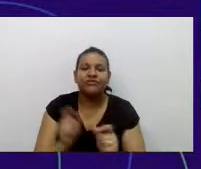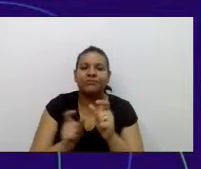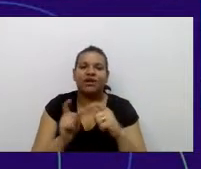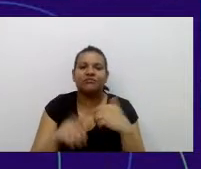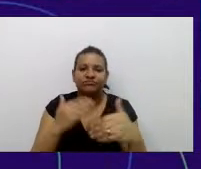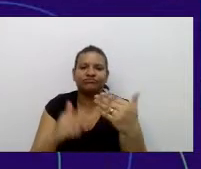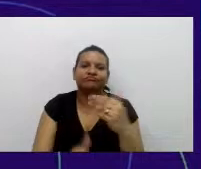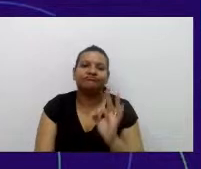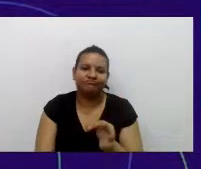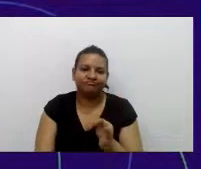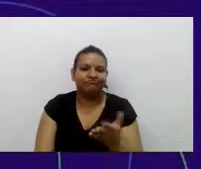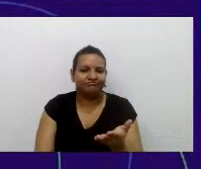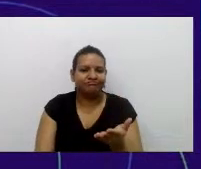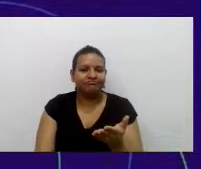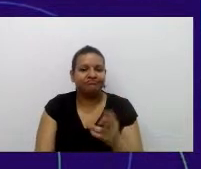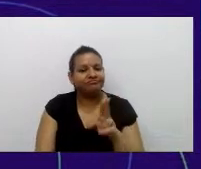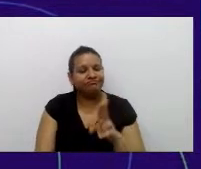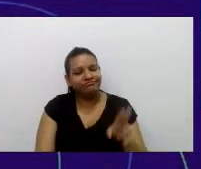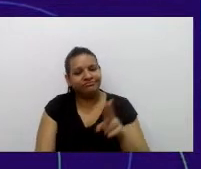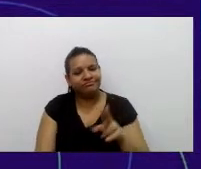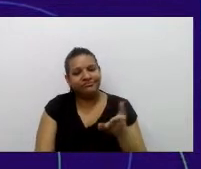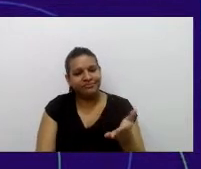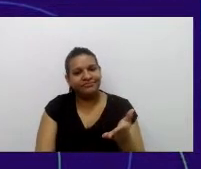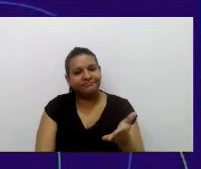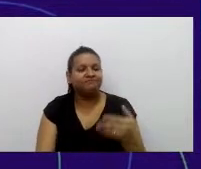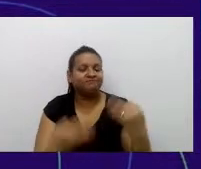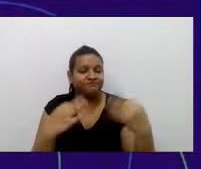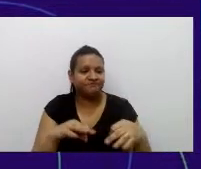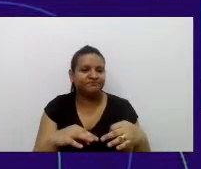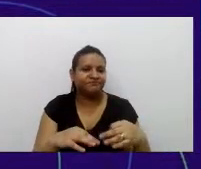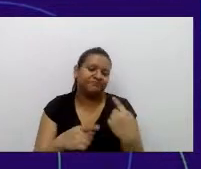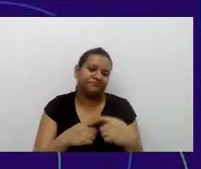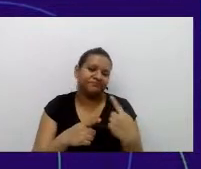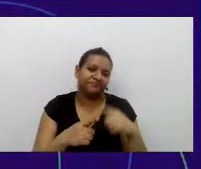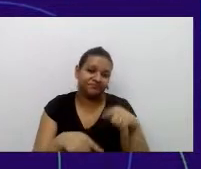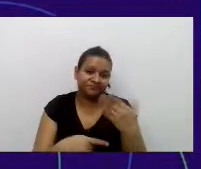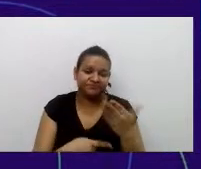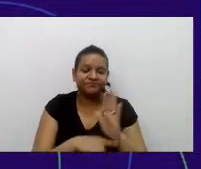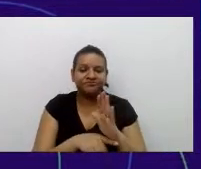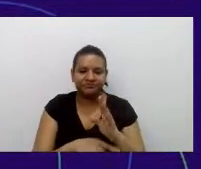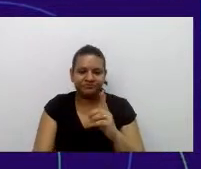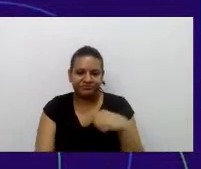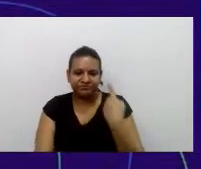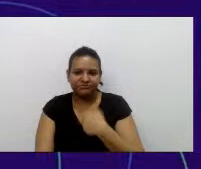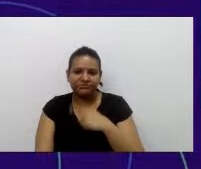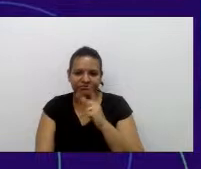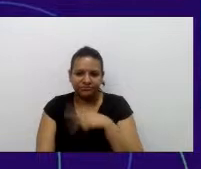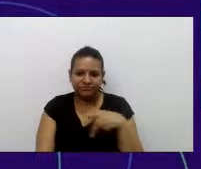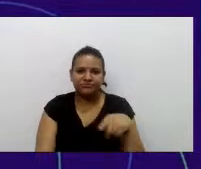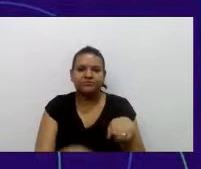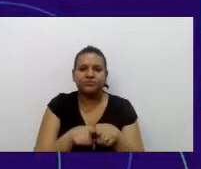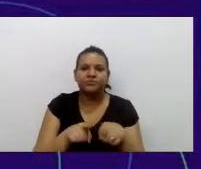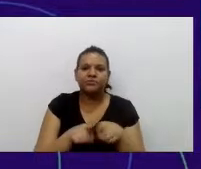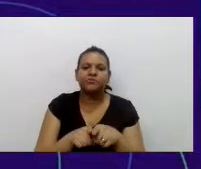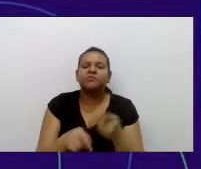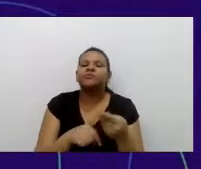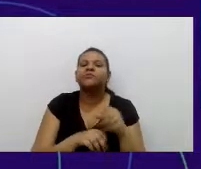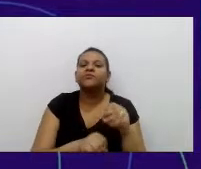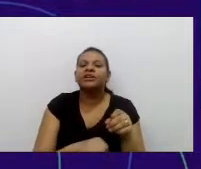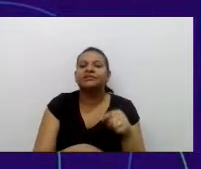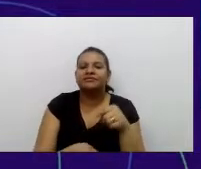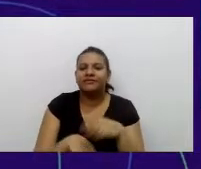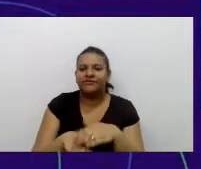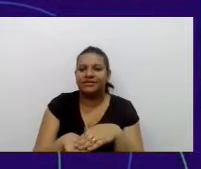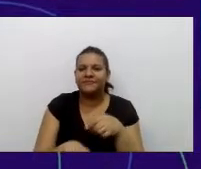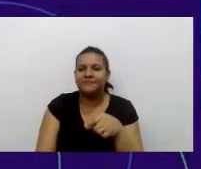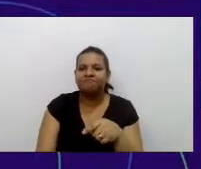Yeah, and even for us teachers, as we teach them to do this, I think there's some learning there for us in terms of how we can make it work,